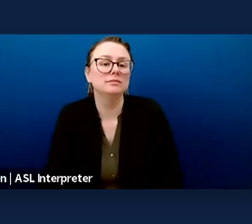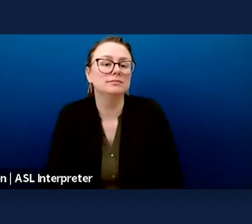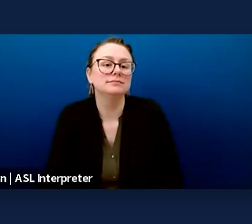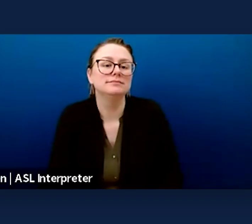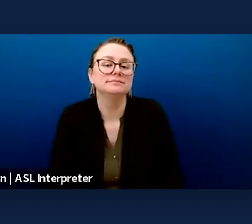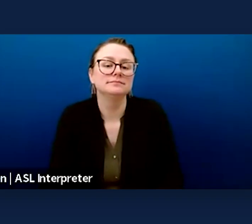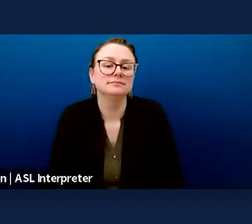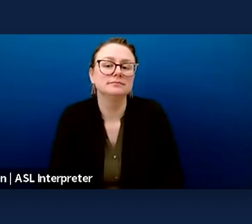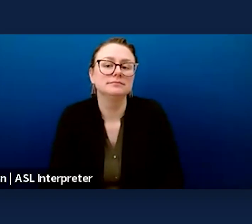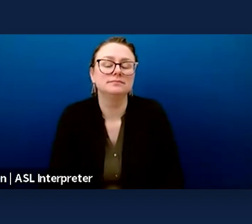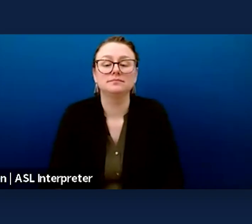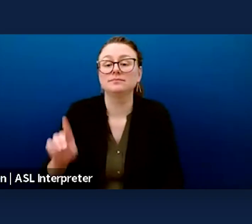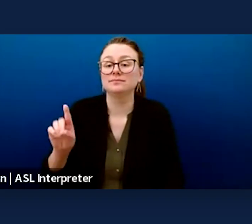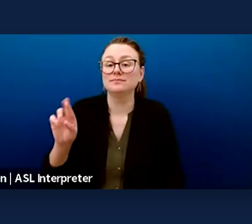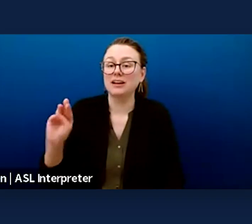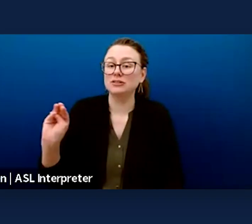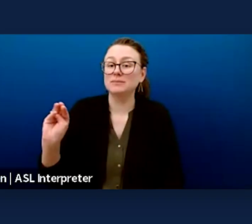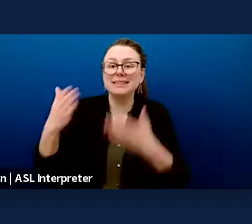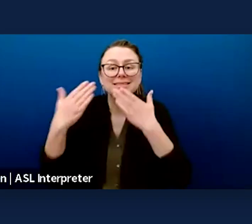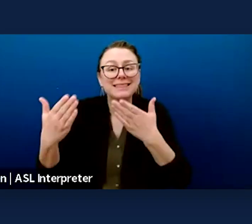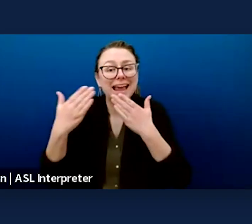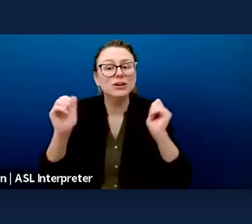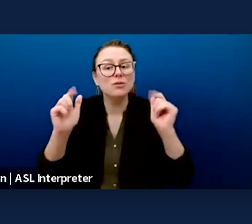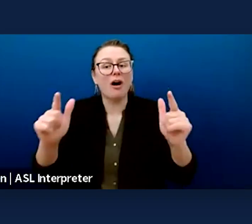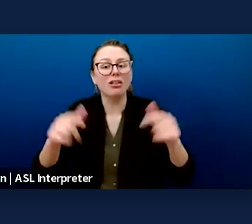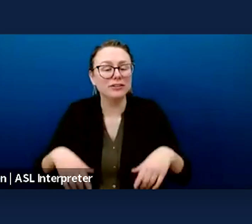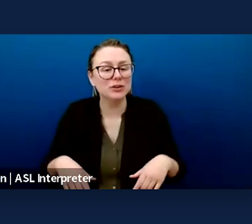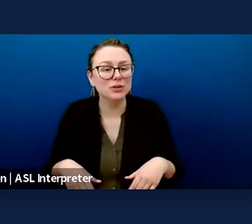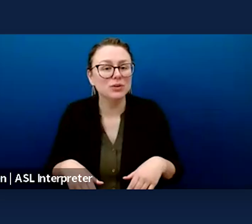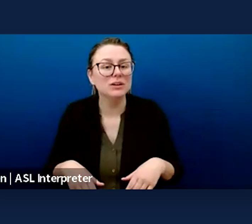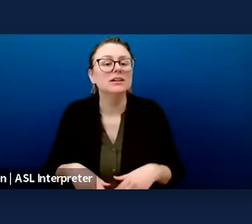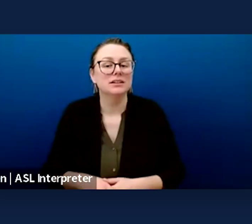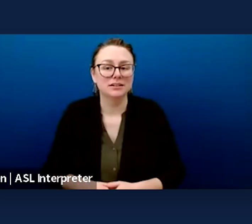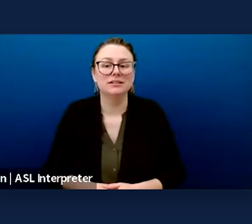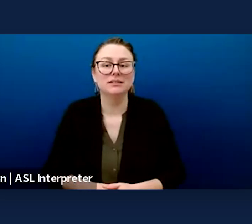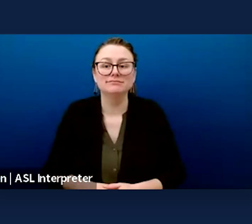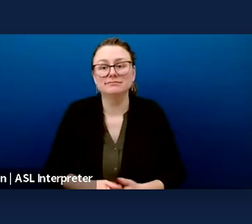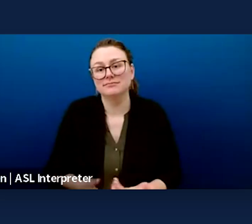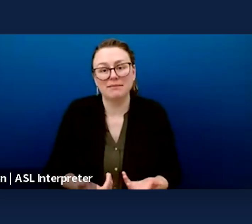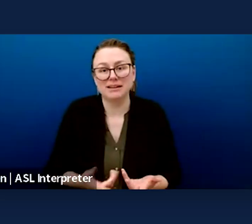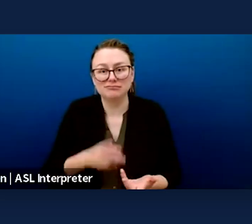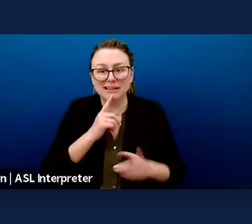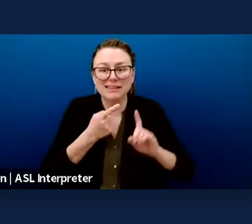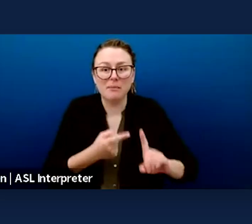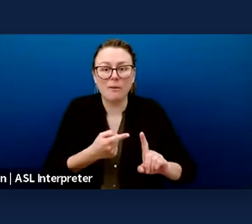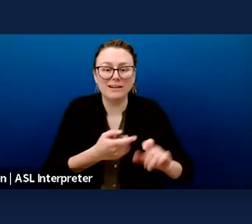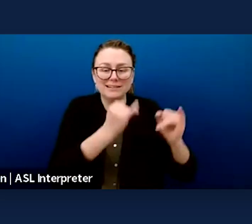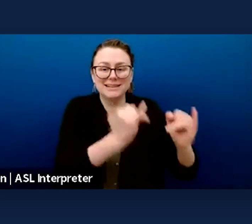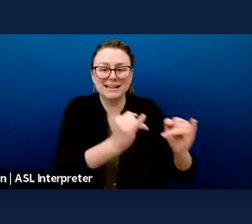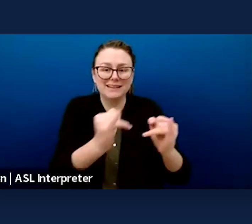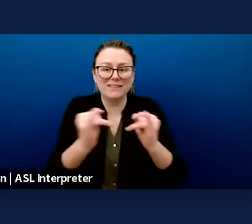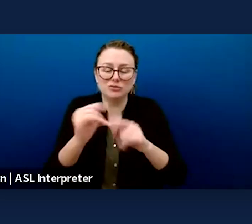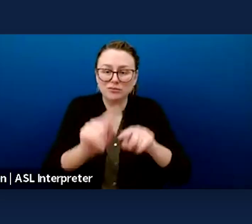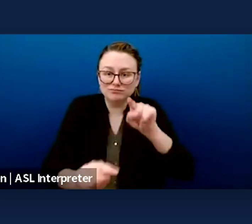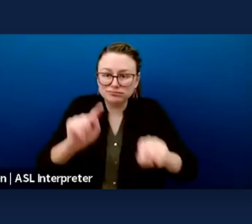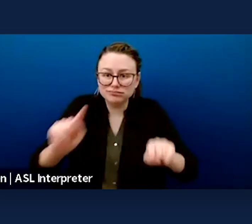it. And I want to thank all of you. I think what we're hearing is that it is individualized, that you find a